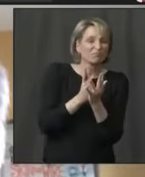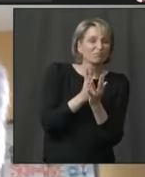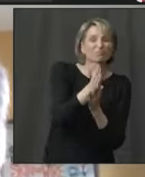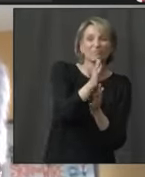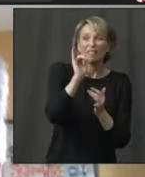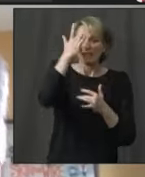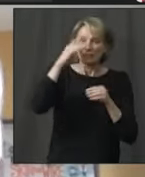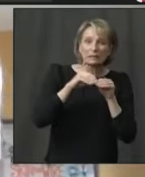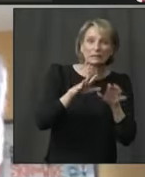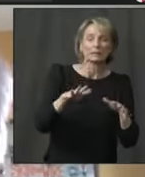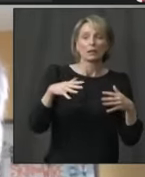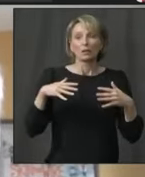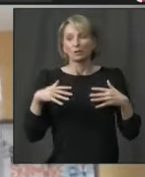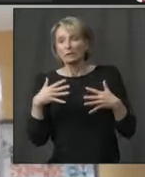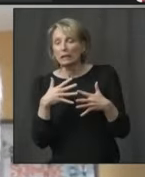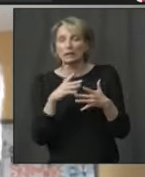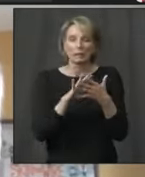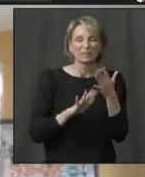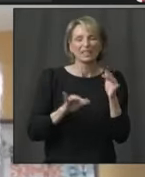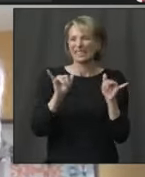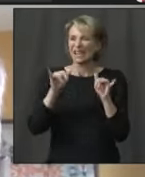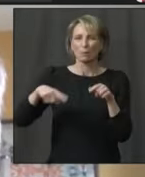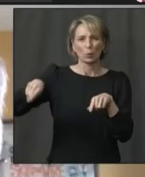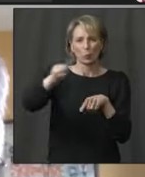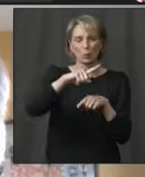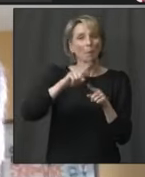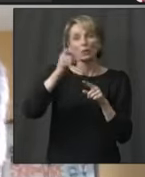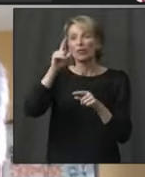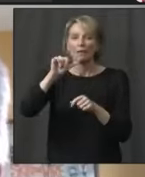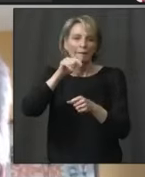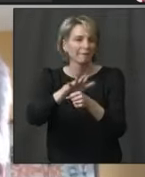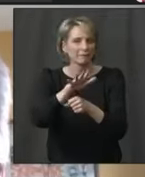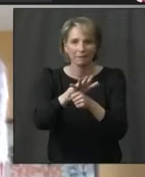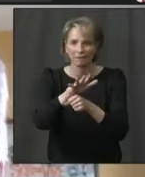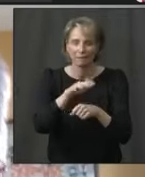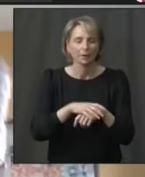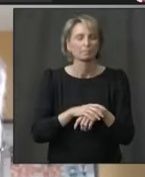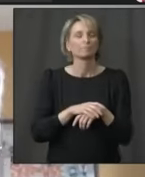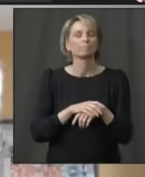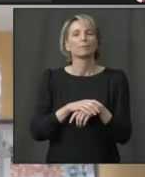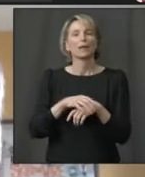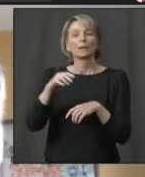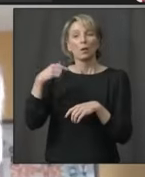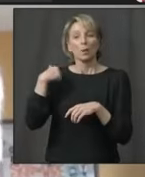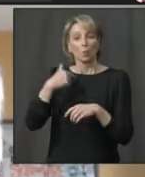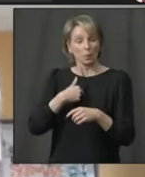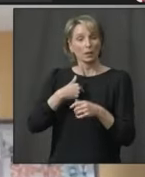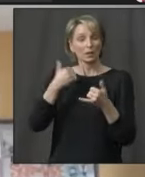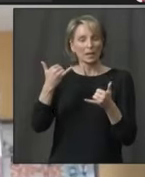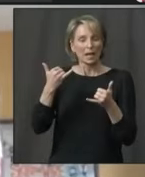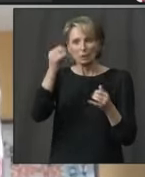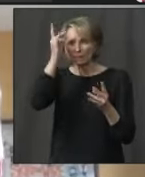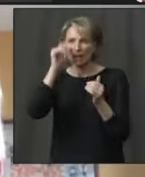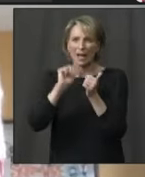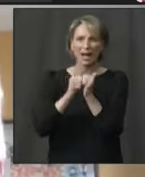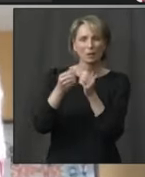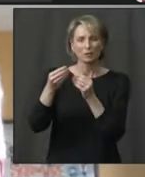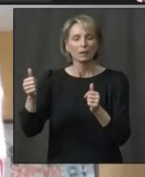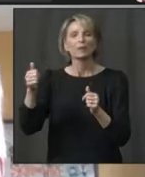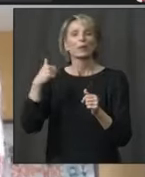else. That's still not enough. We introduced a technical fix number one, where we